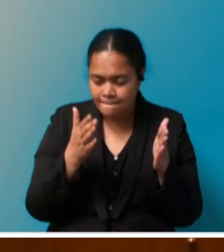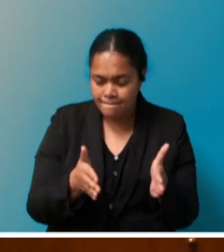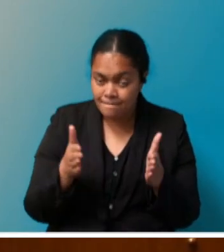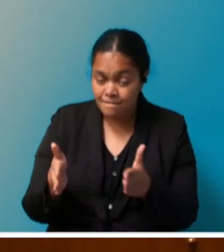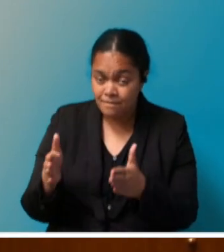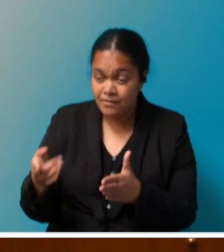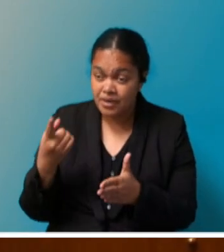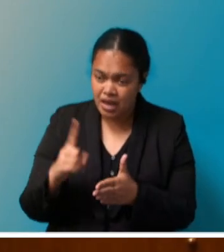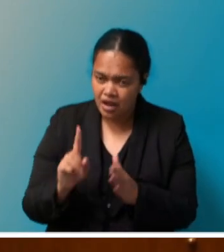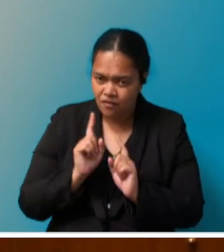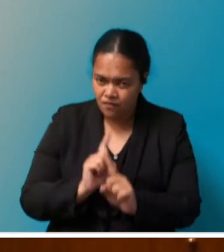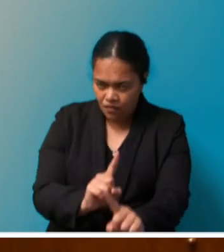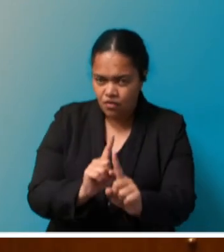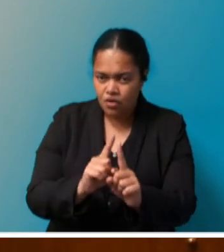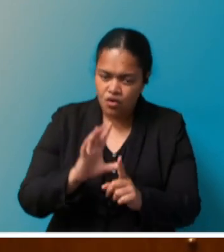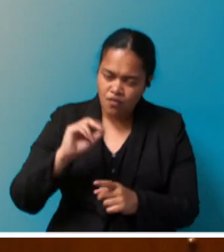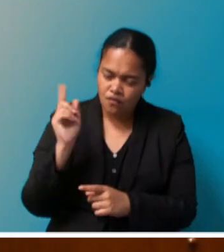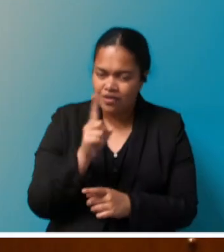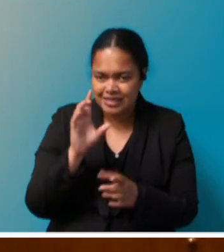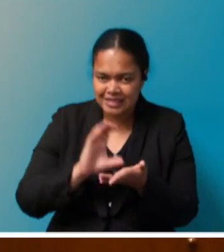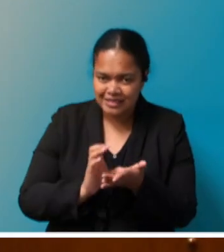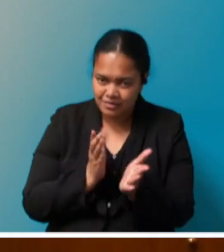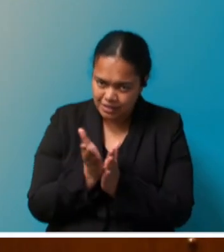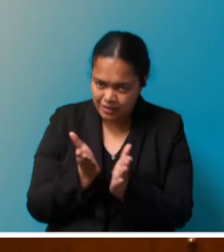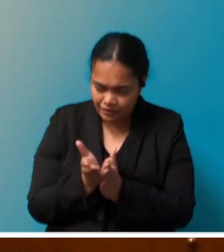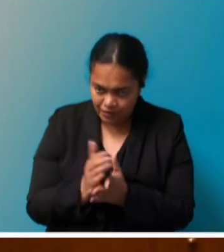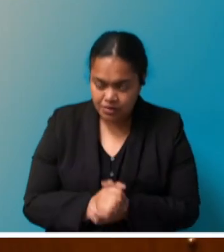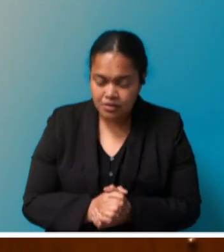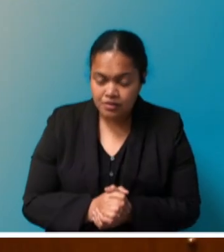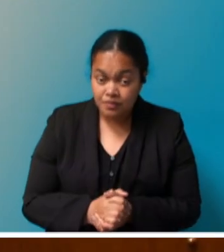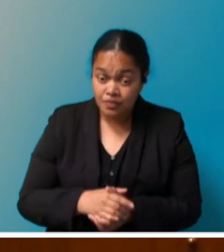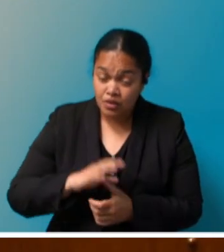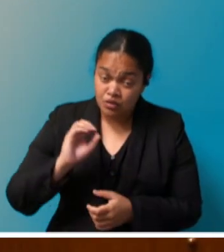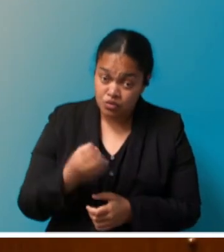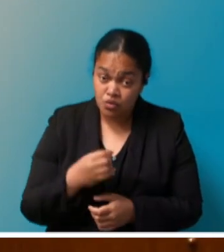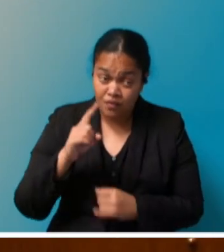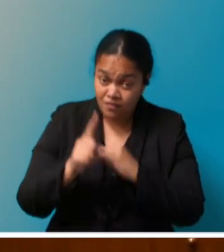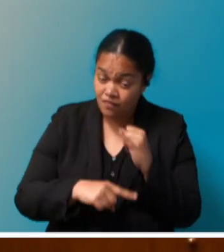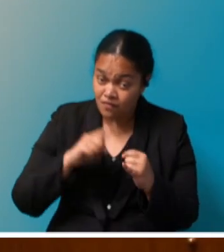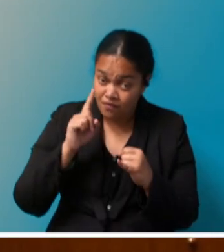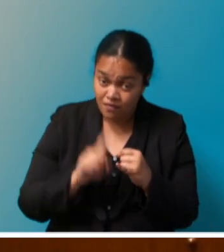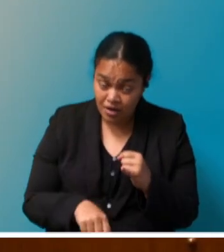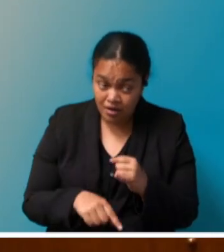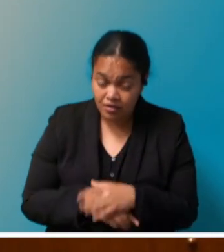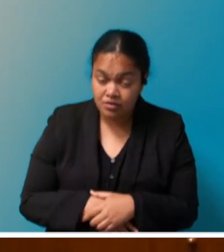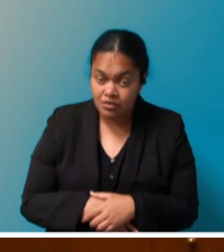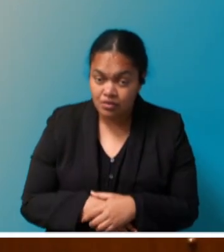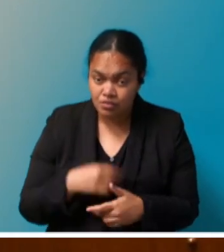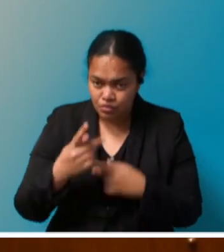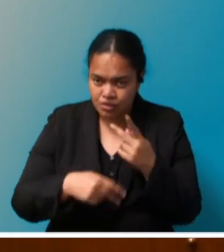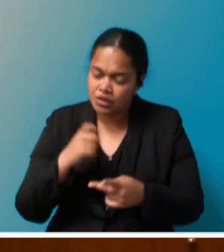the entire civil service. It is anticipated that this entire rigorous and final issuance process will be